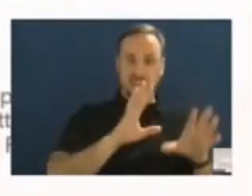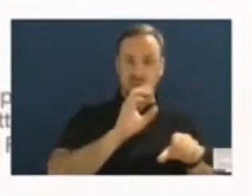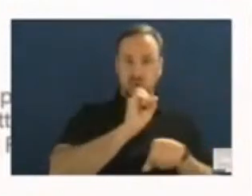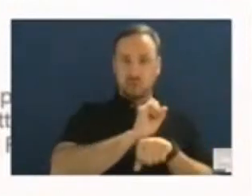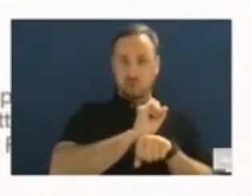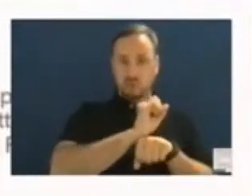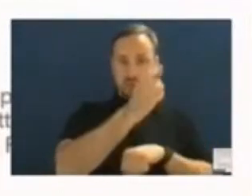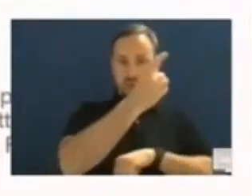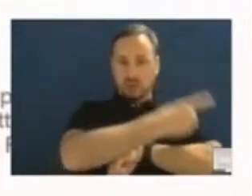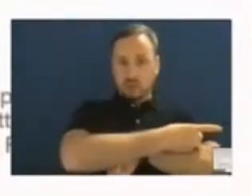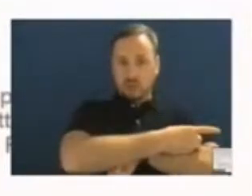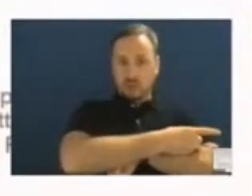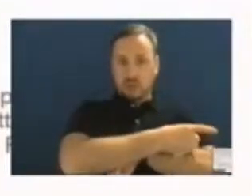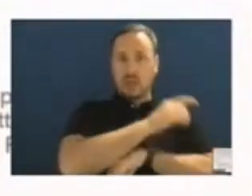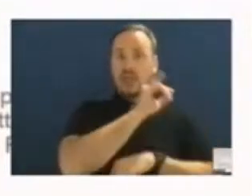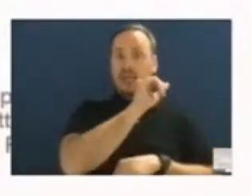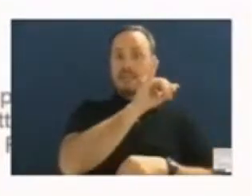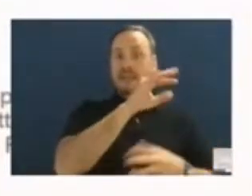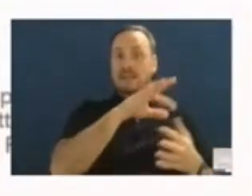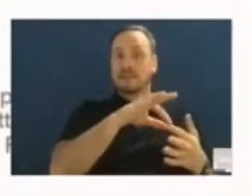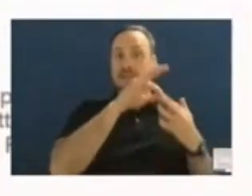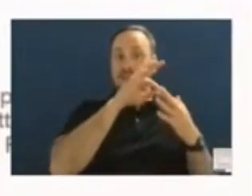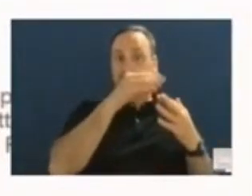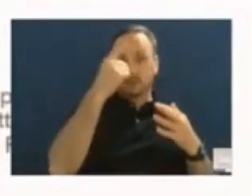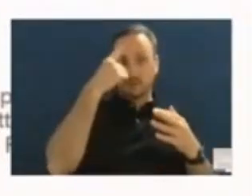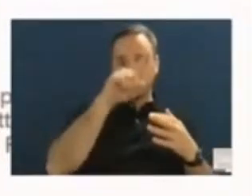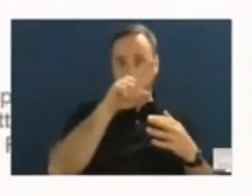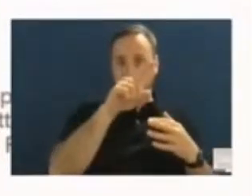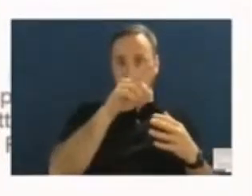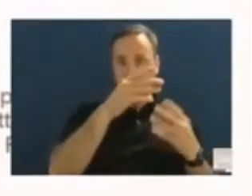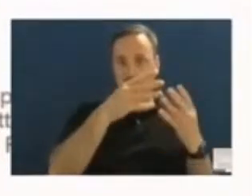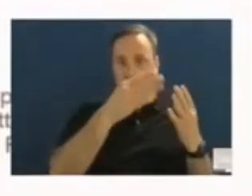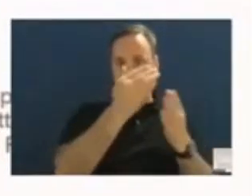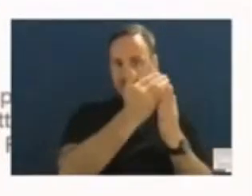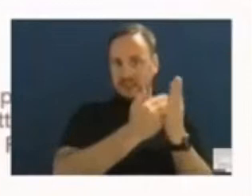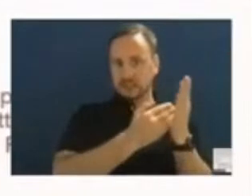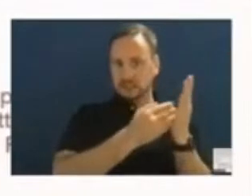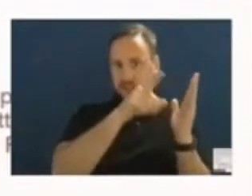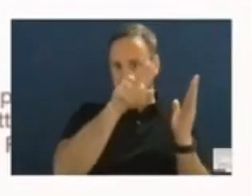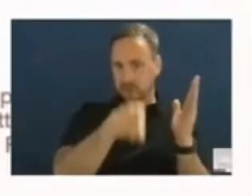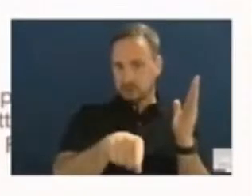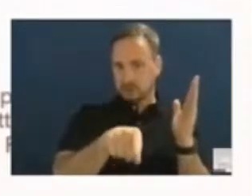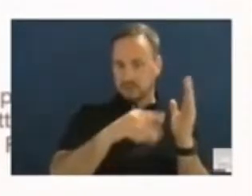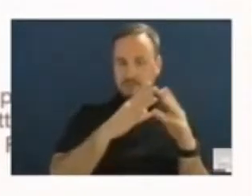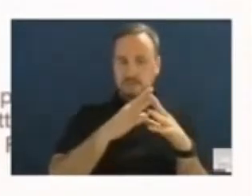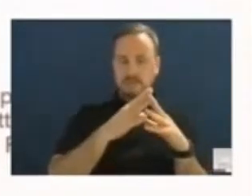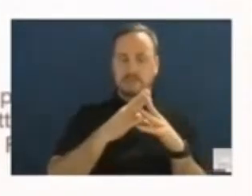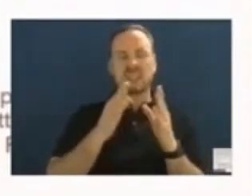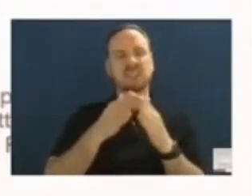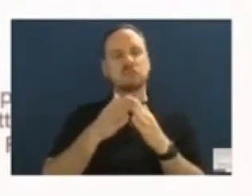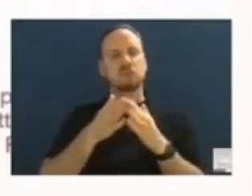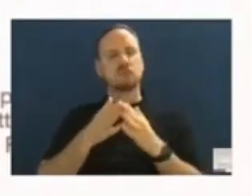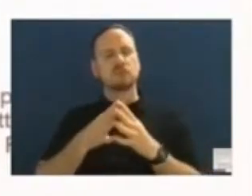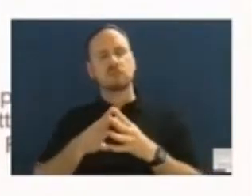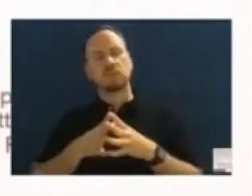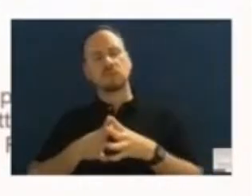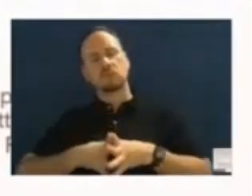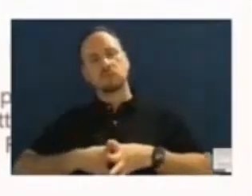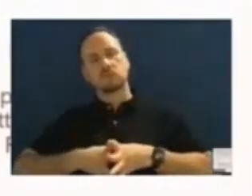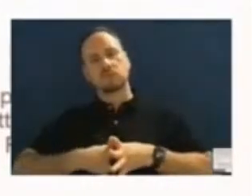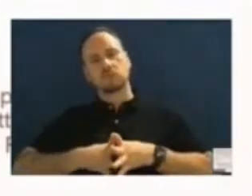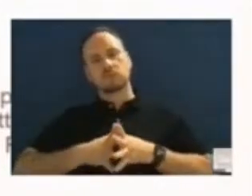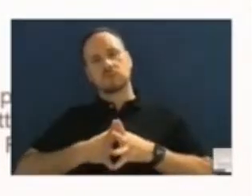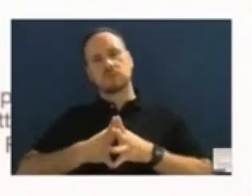sites and programs that are listed on the slide. Generally speaking, all other teachers will report to their school buildings 2